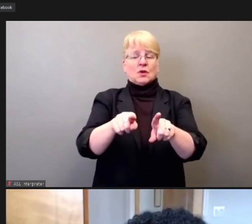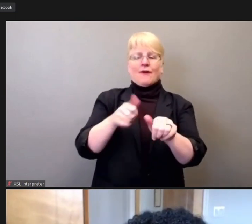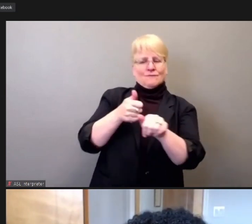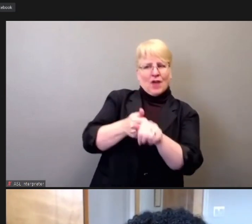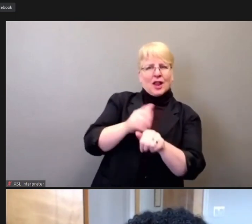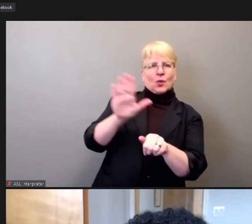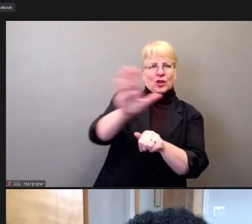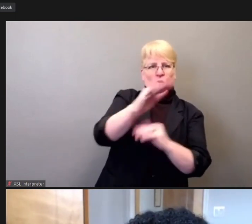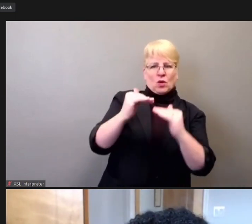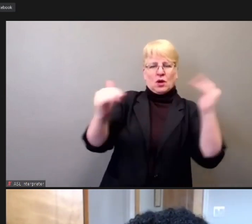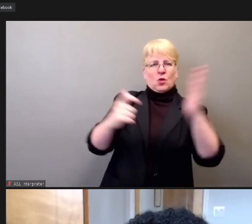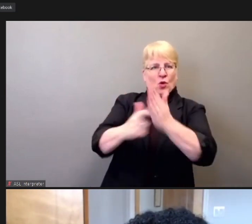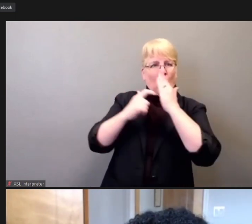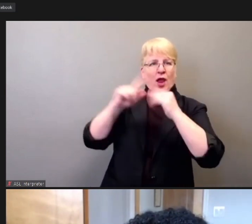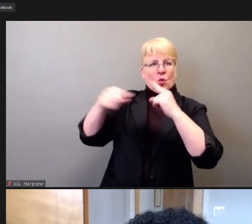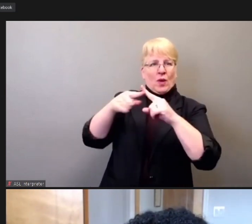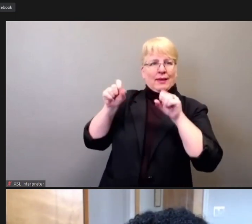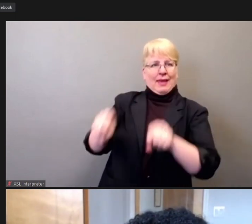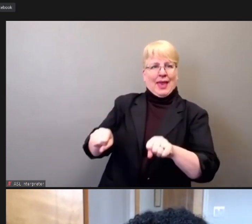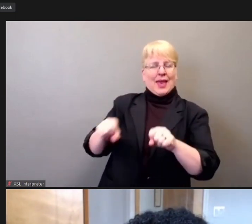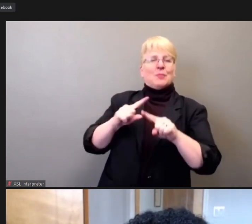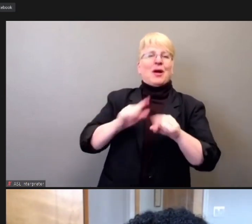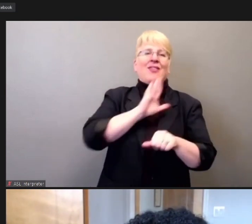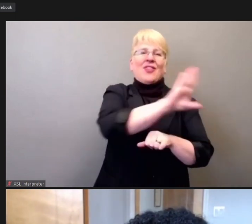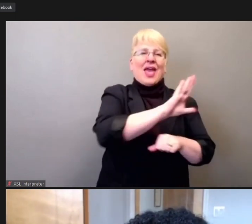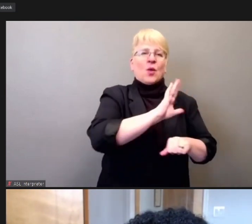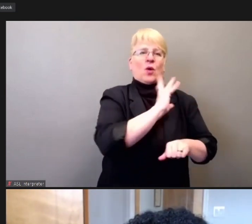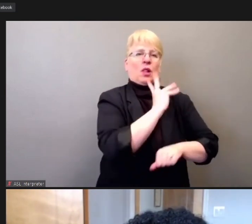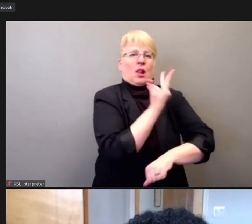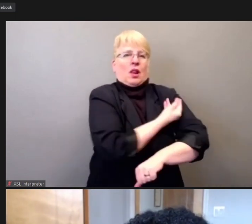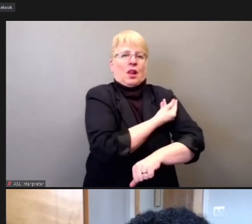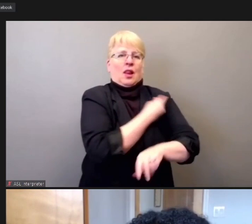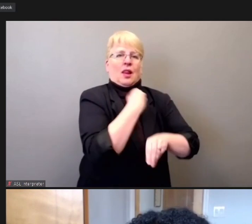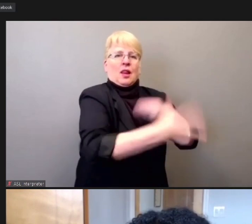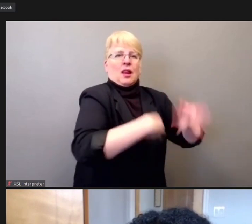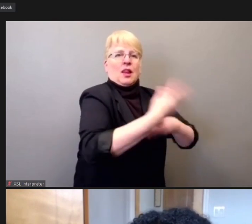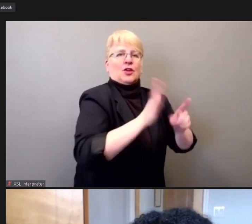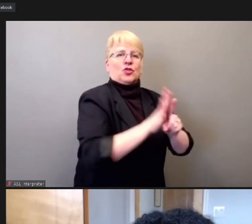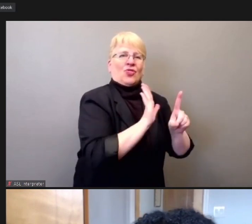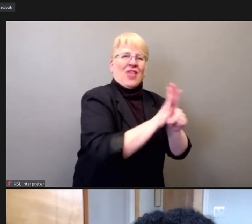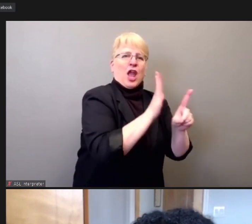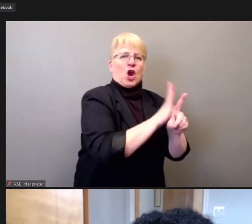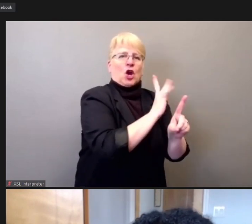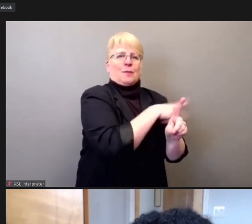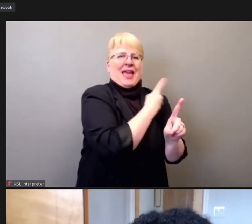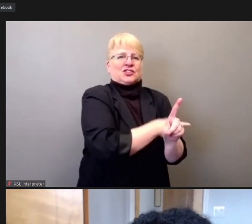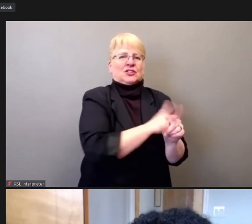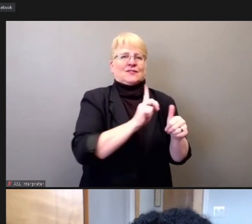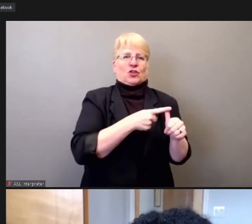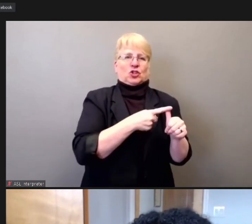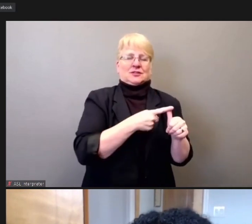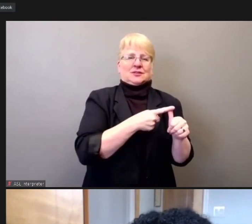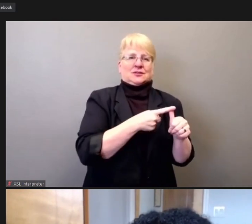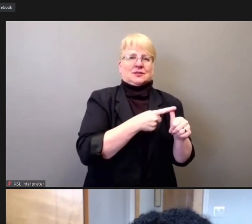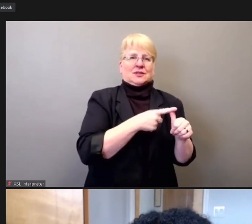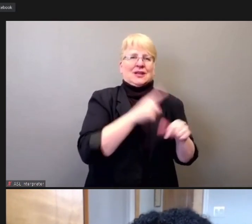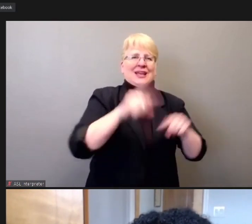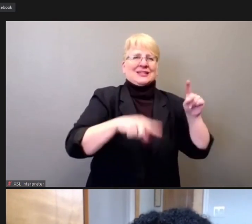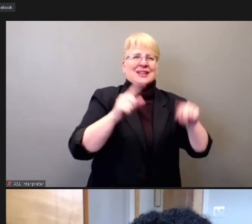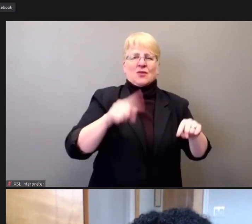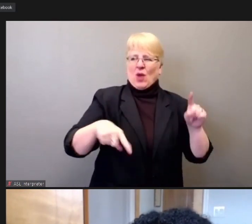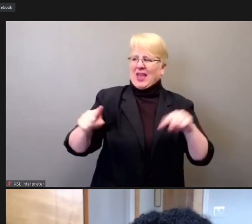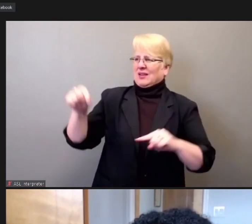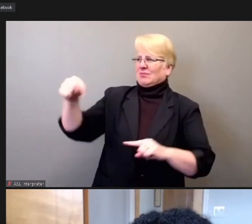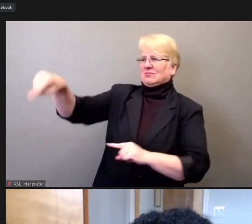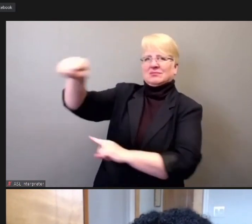their own patient lists first, rather than kind of the random selection of the state's vaccination site.